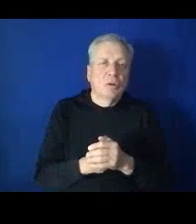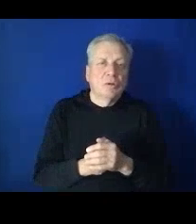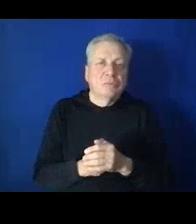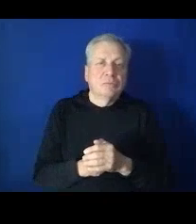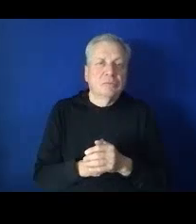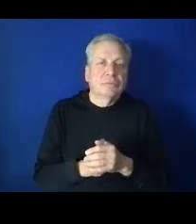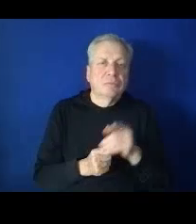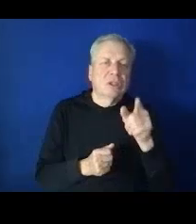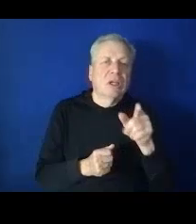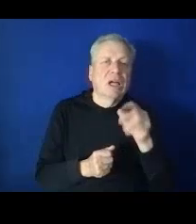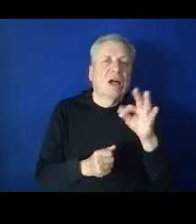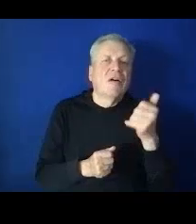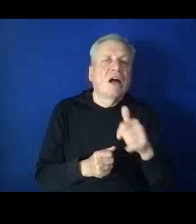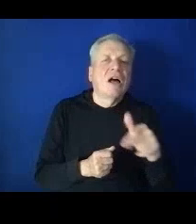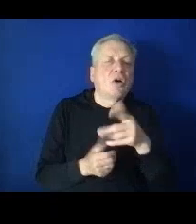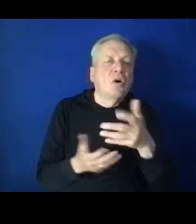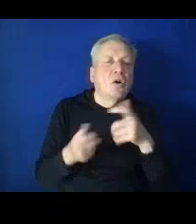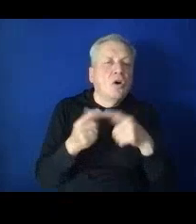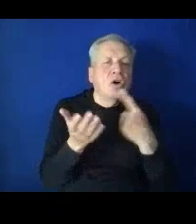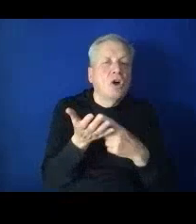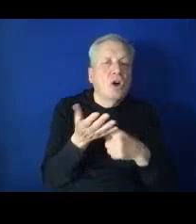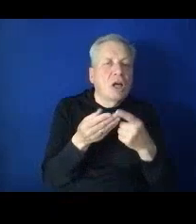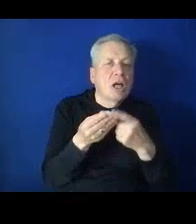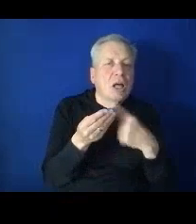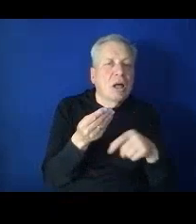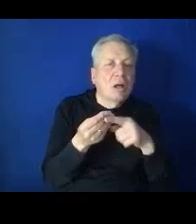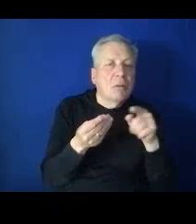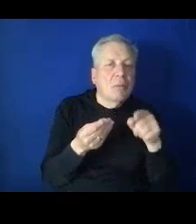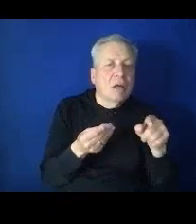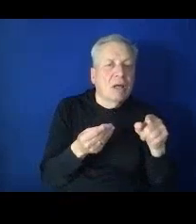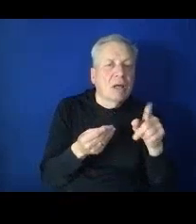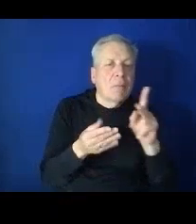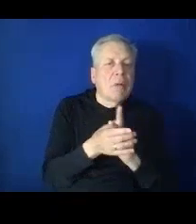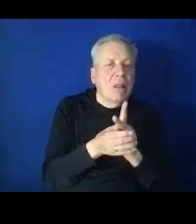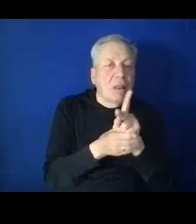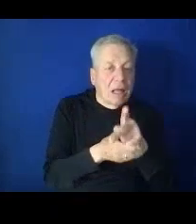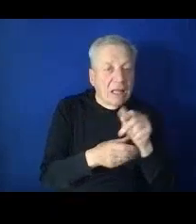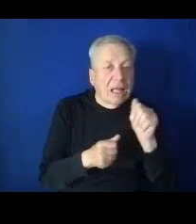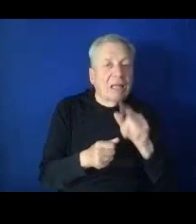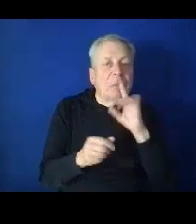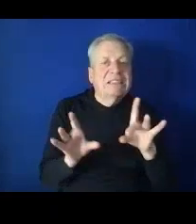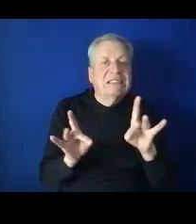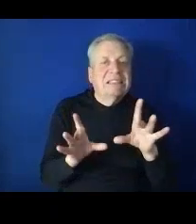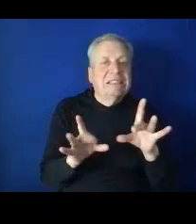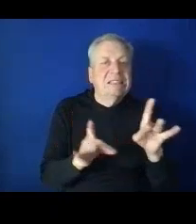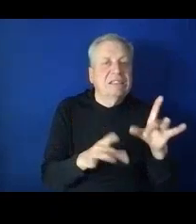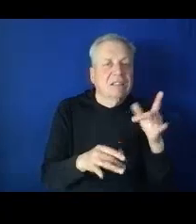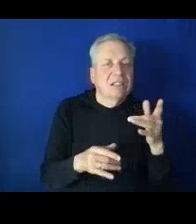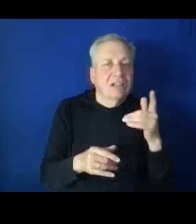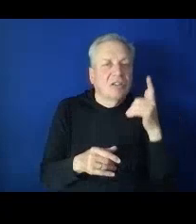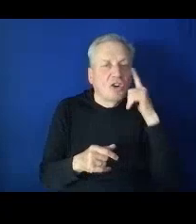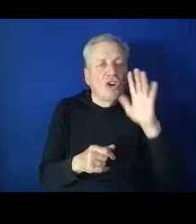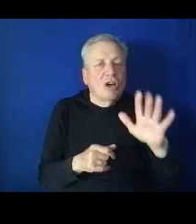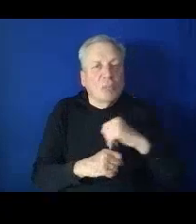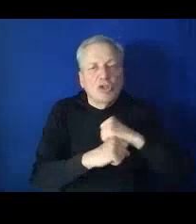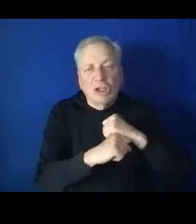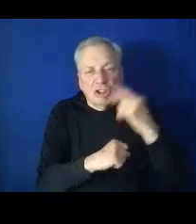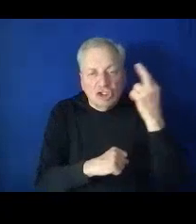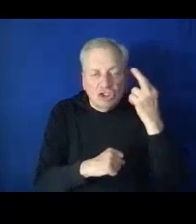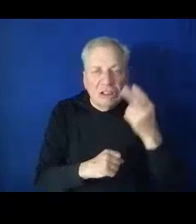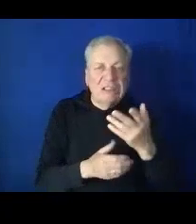So then I want to talk a little bit about sticky plants, and plants can be sticky for various protection reasons. Sometimes